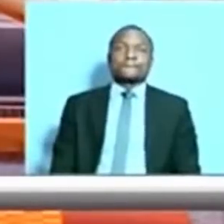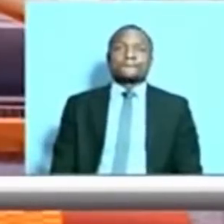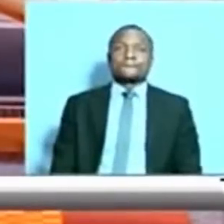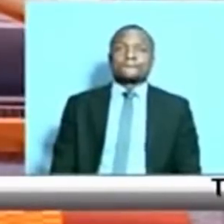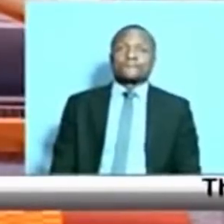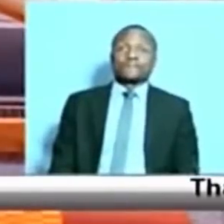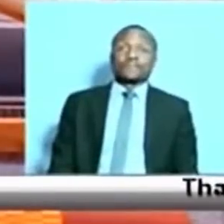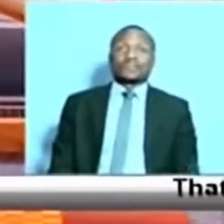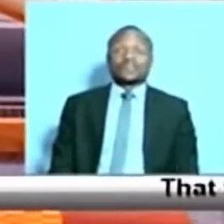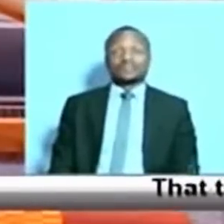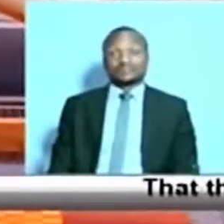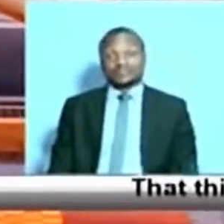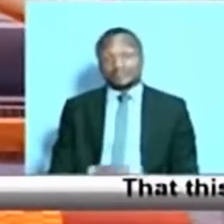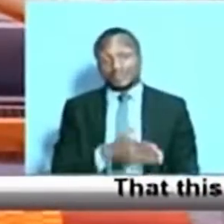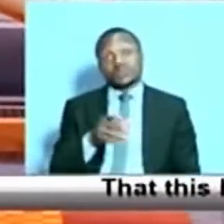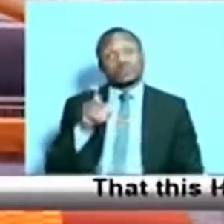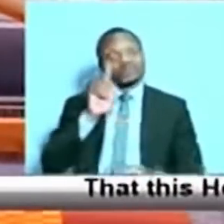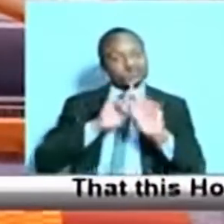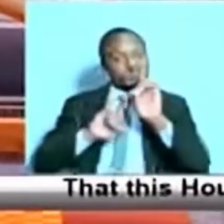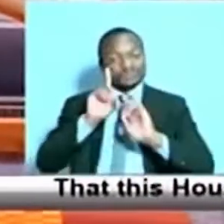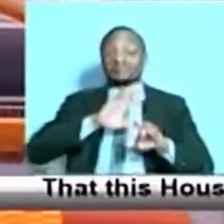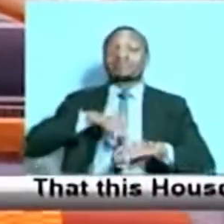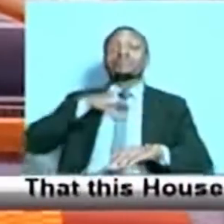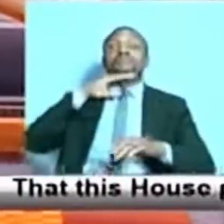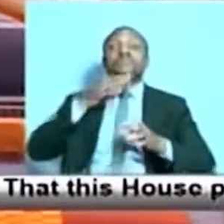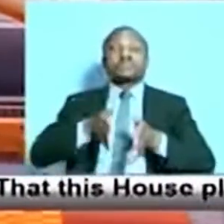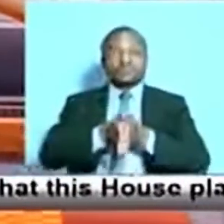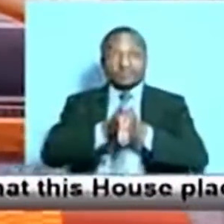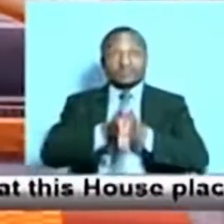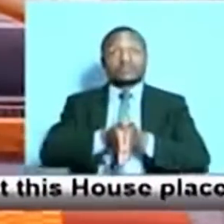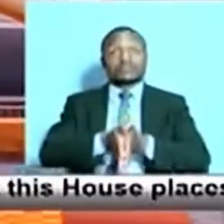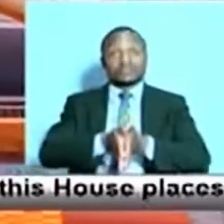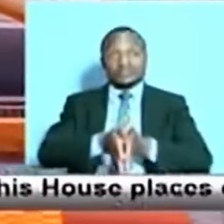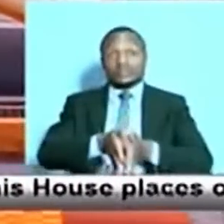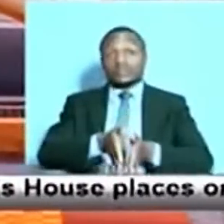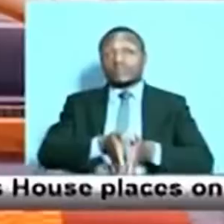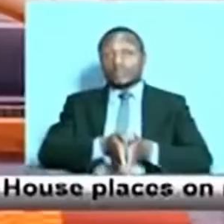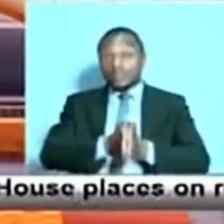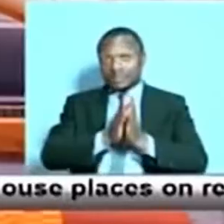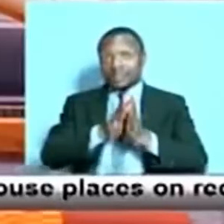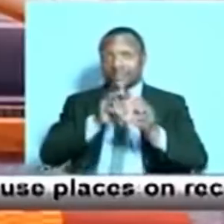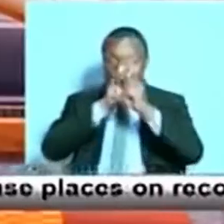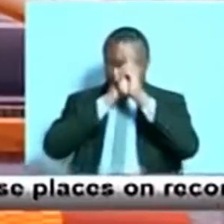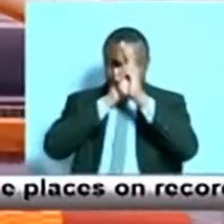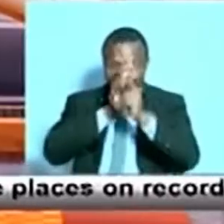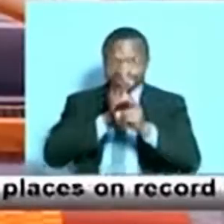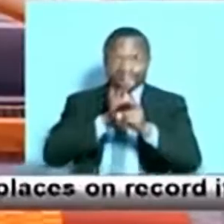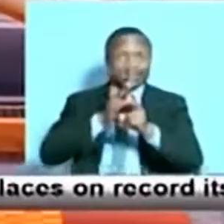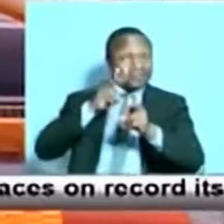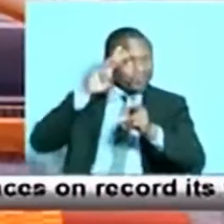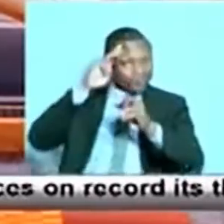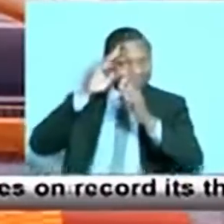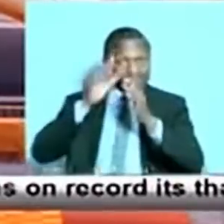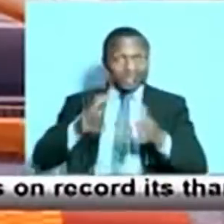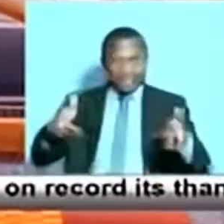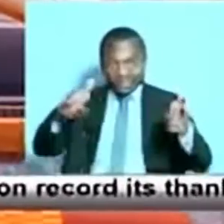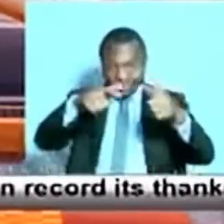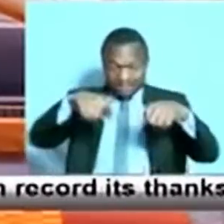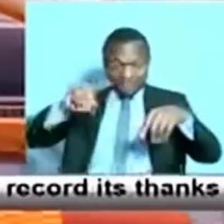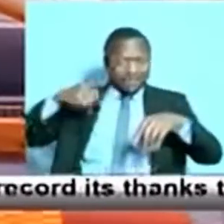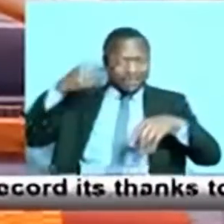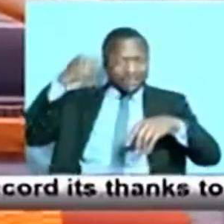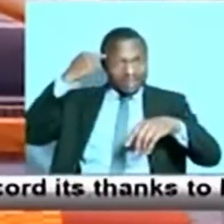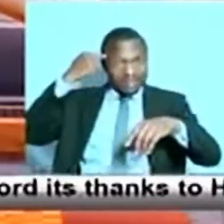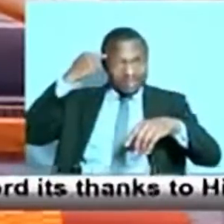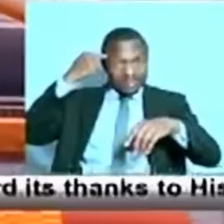We have spent some time. I'll ask the Honorable Minister of Local Government to respond